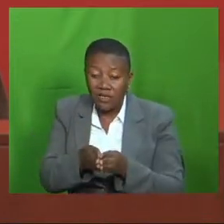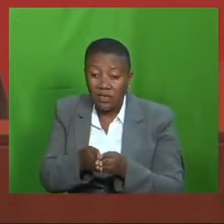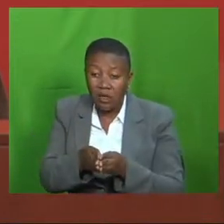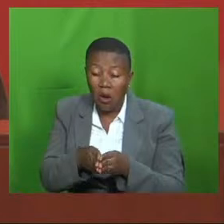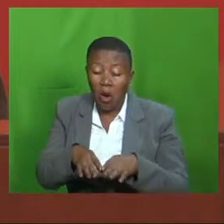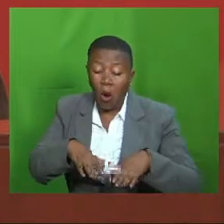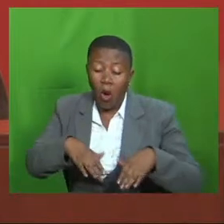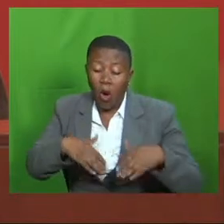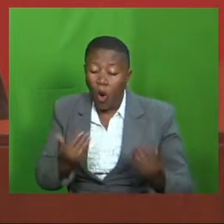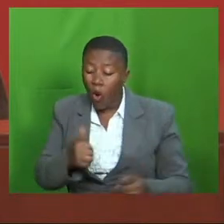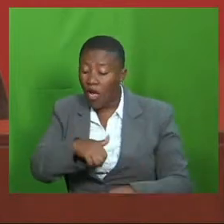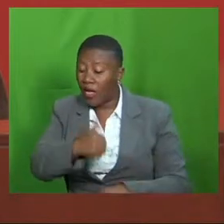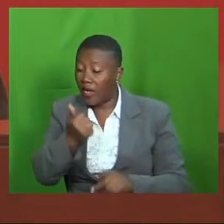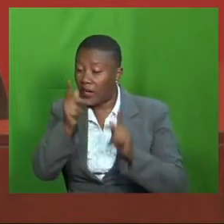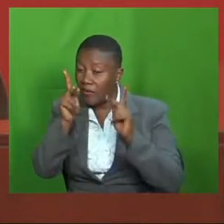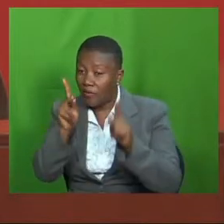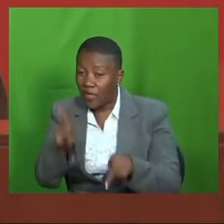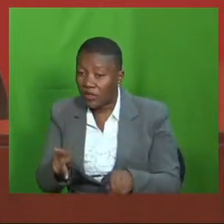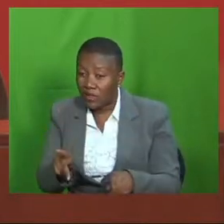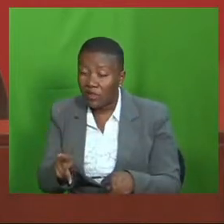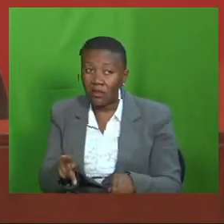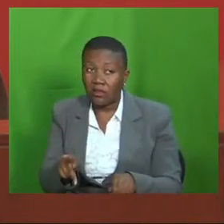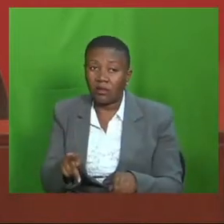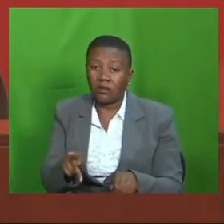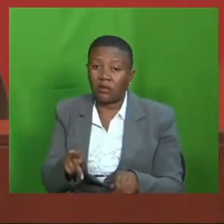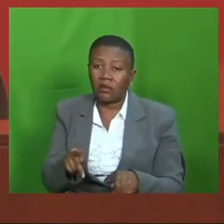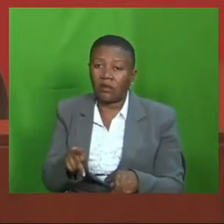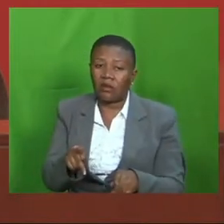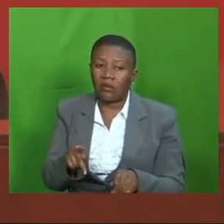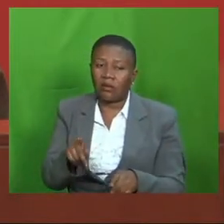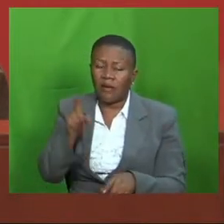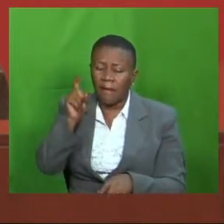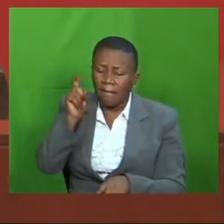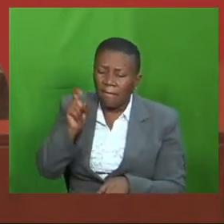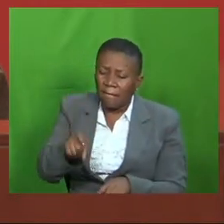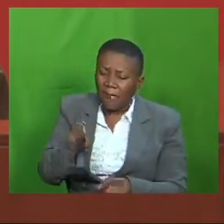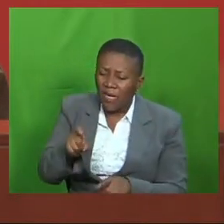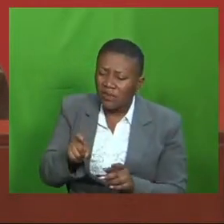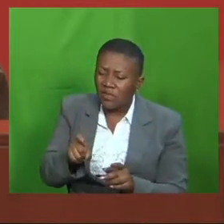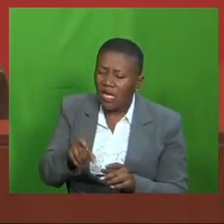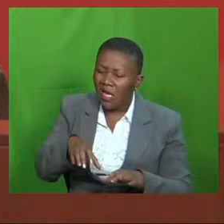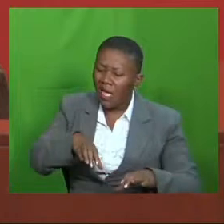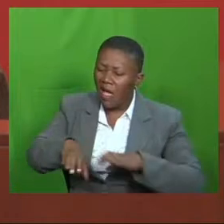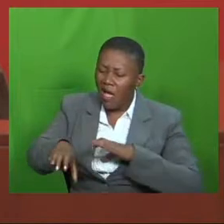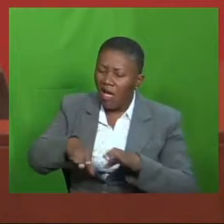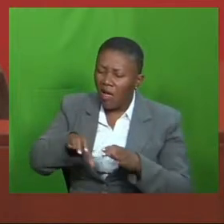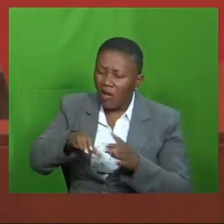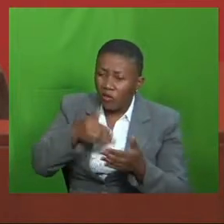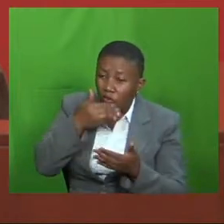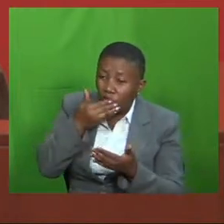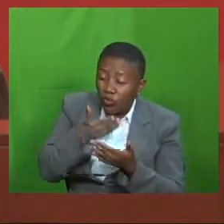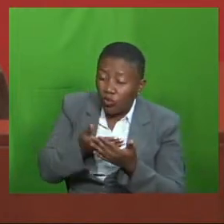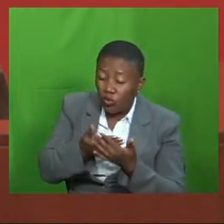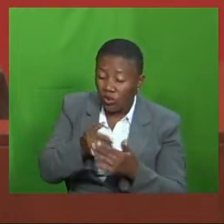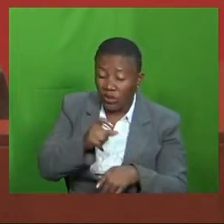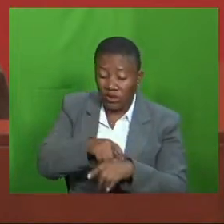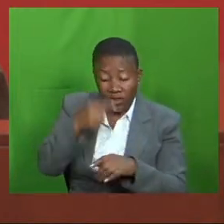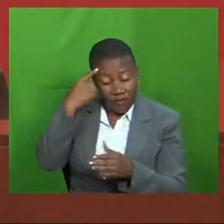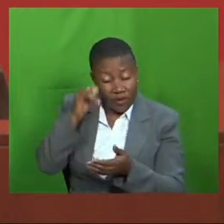or any person that desirous of doing the same must act timeously during the course of the meeting